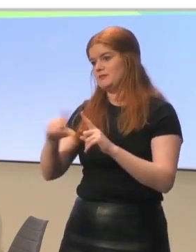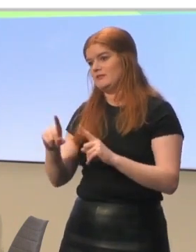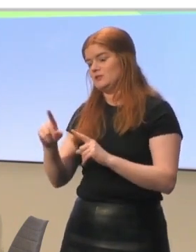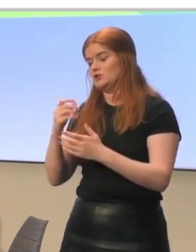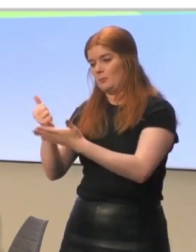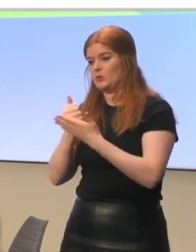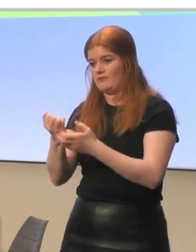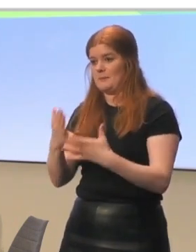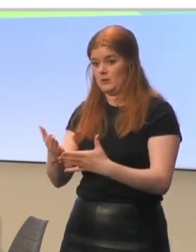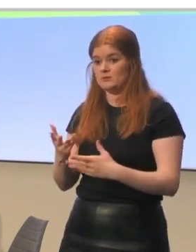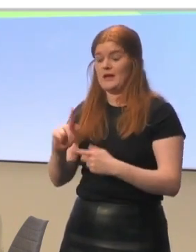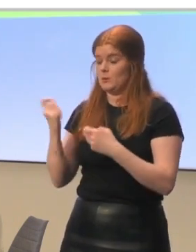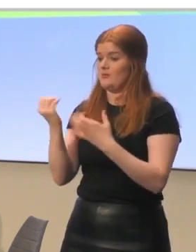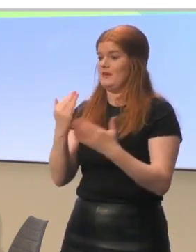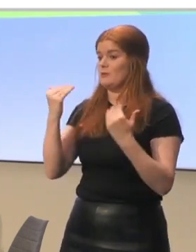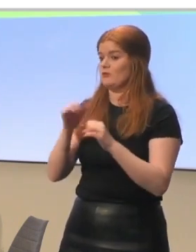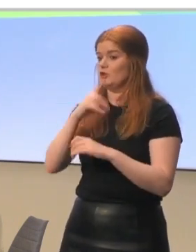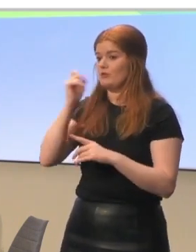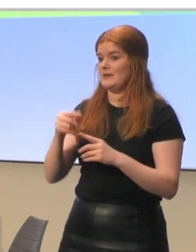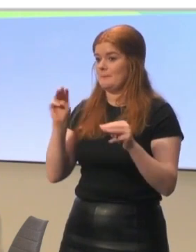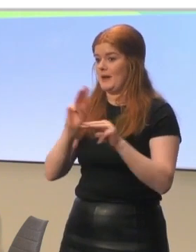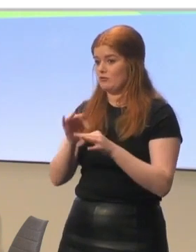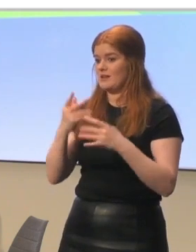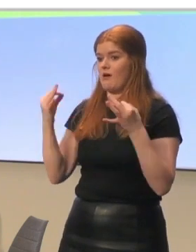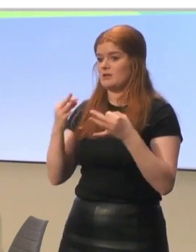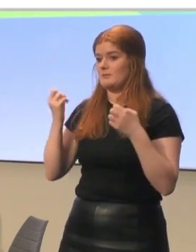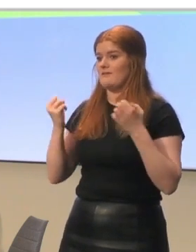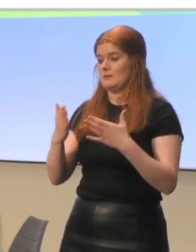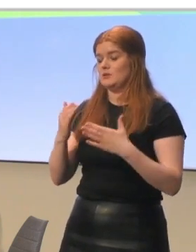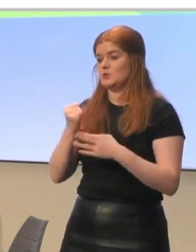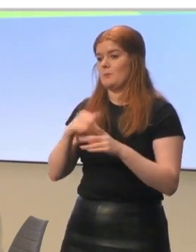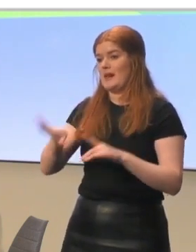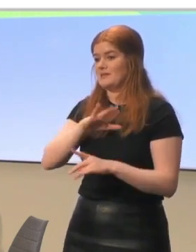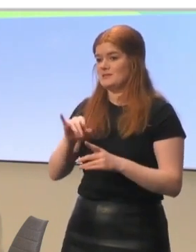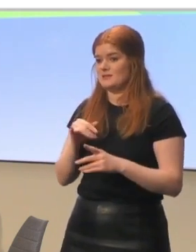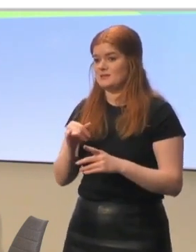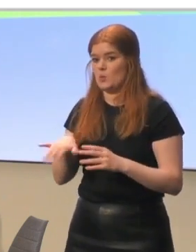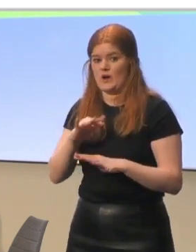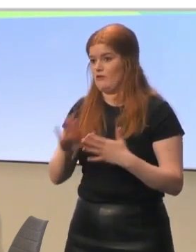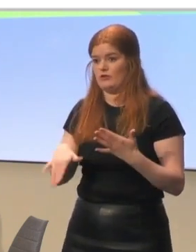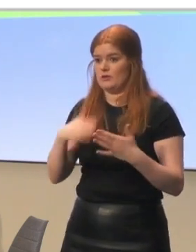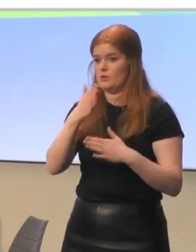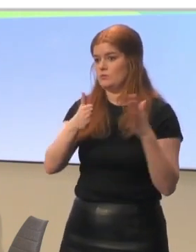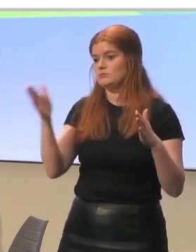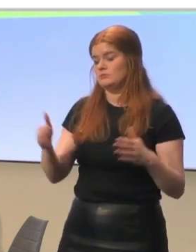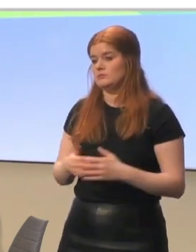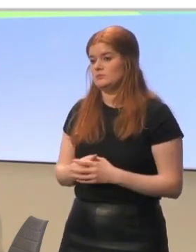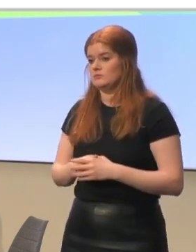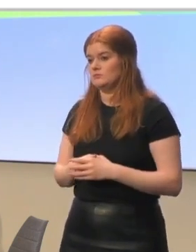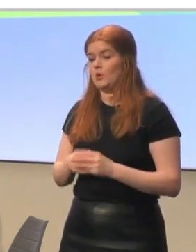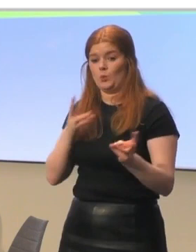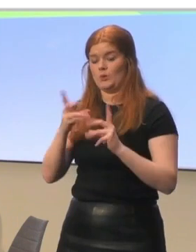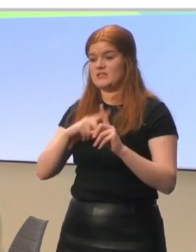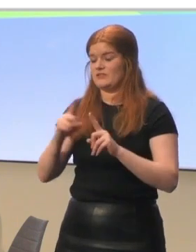provide information to Ukrainian parents and guardians on the availability of school places in the area where they've been located. We work with the